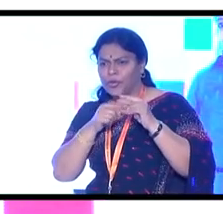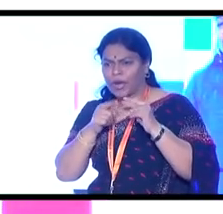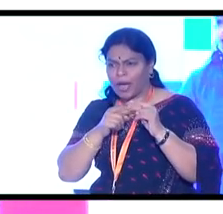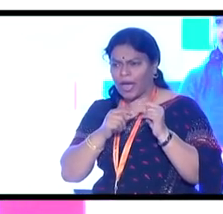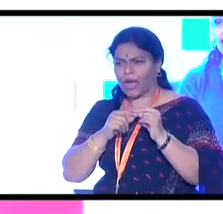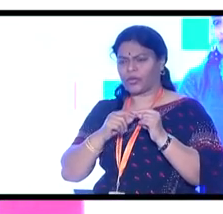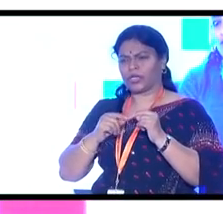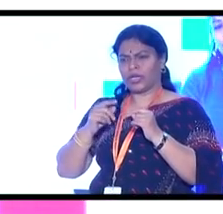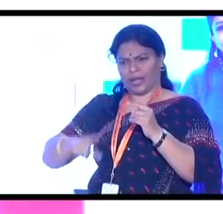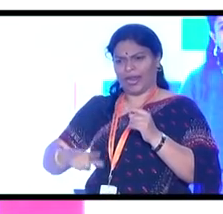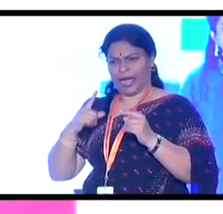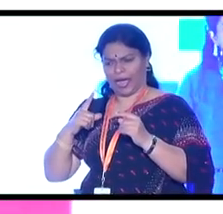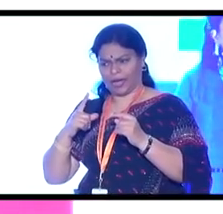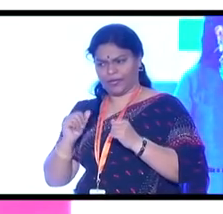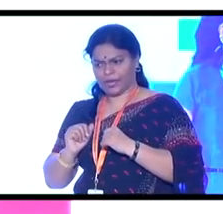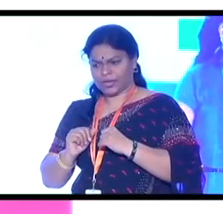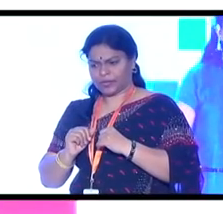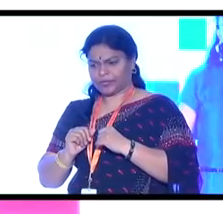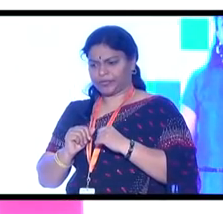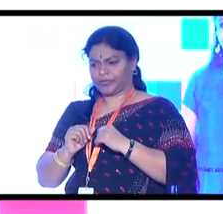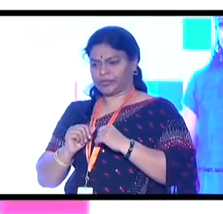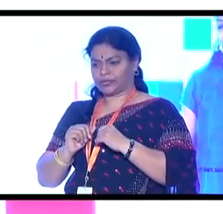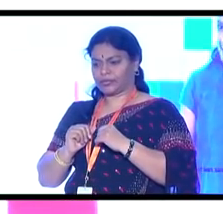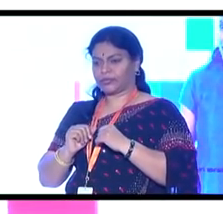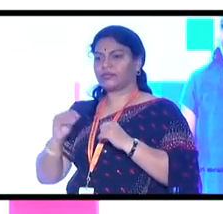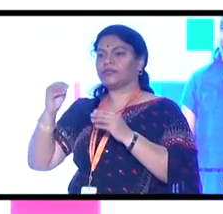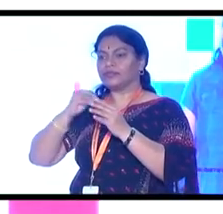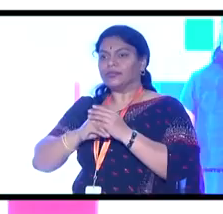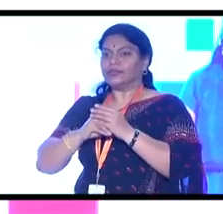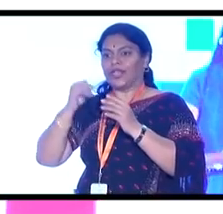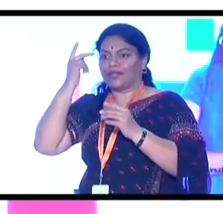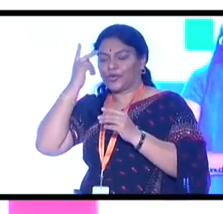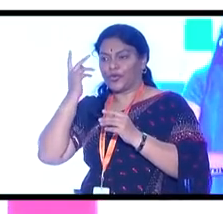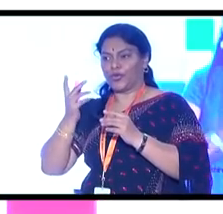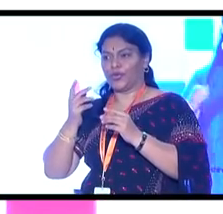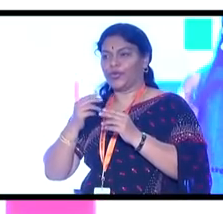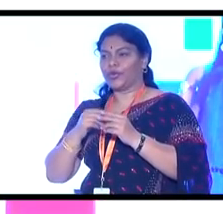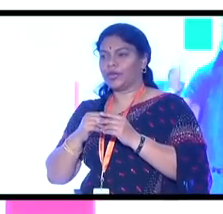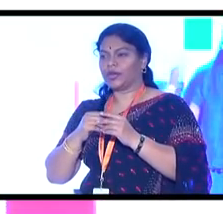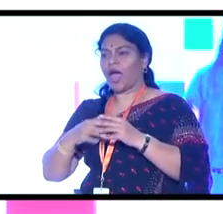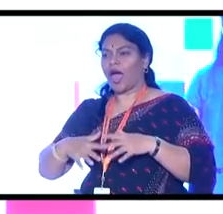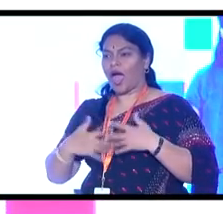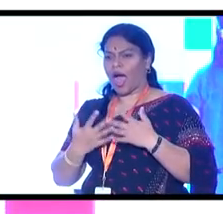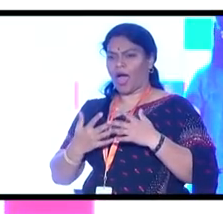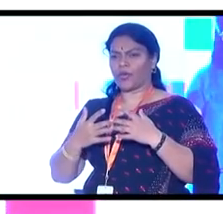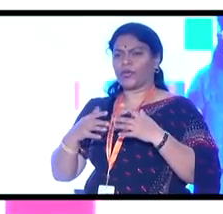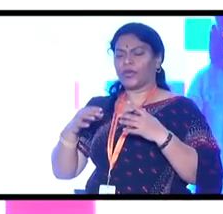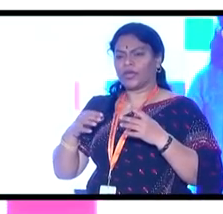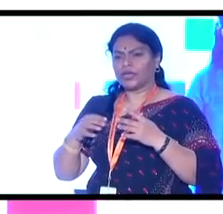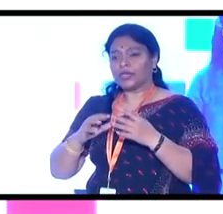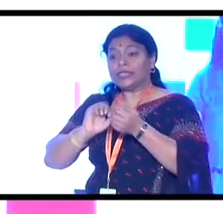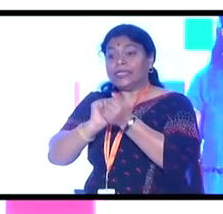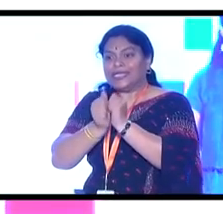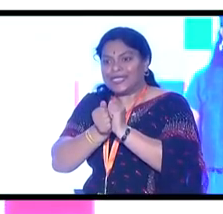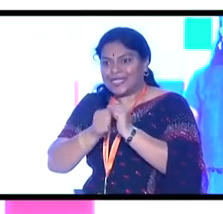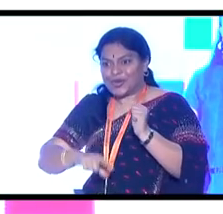life. All of us, I think a lot of us in this room know that more than anybody else, that how in a click of a button, something really changes